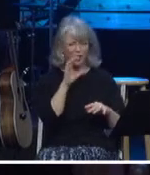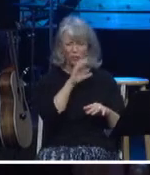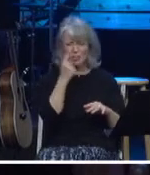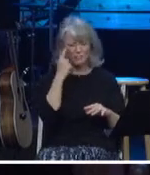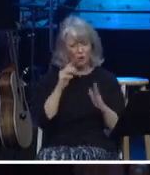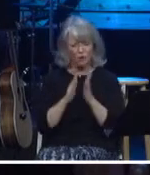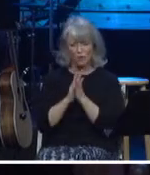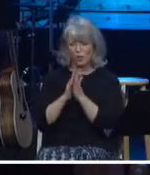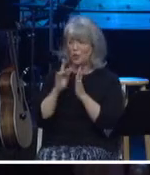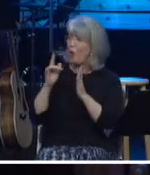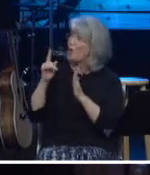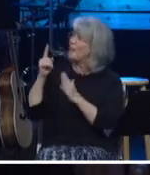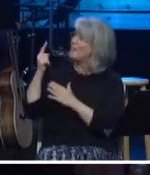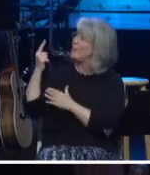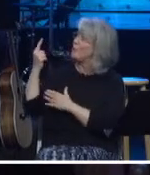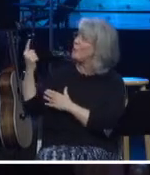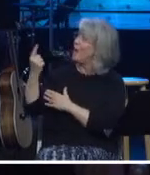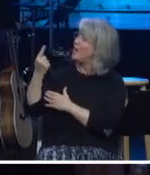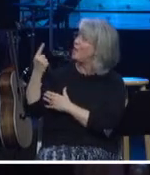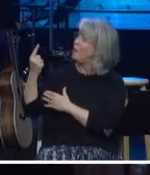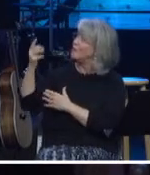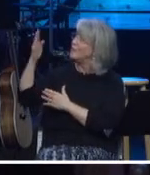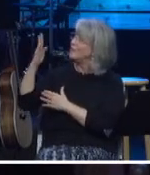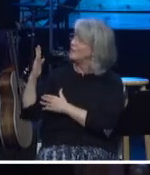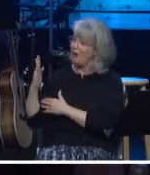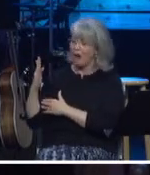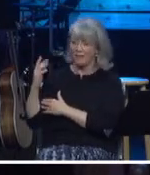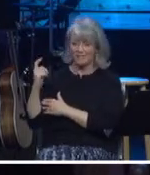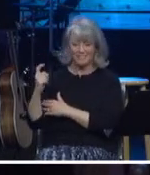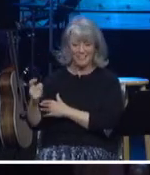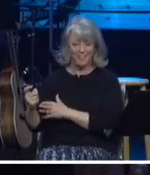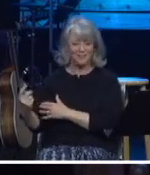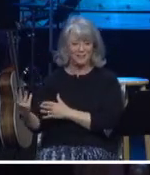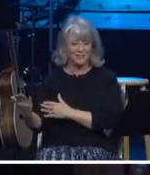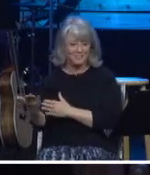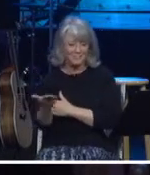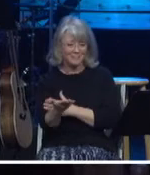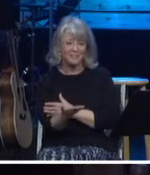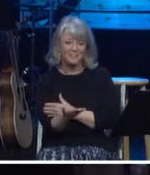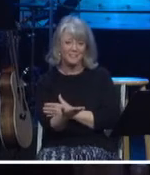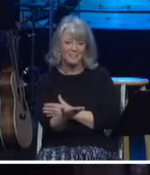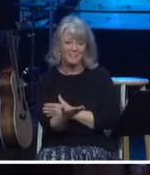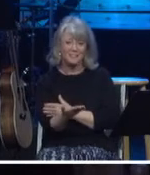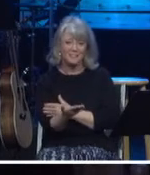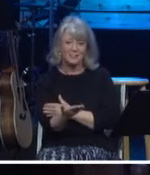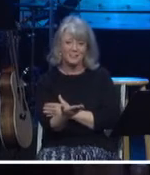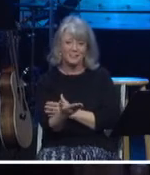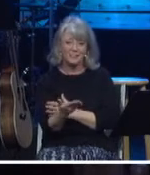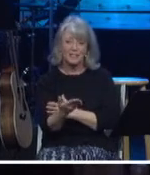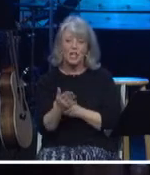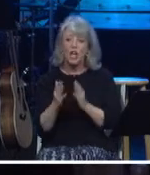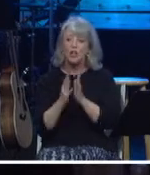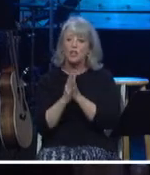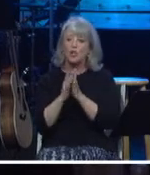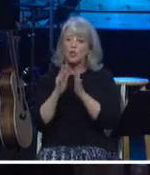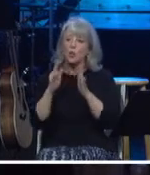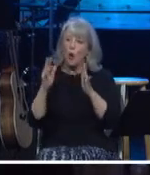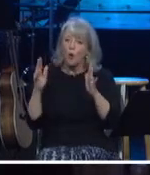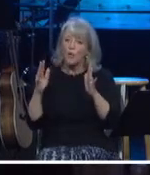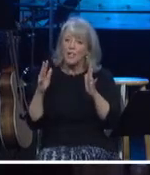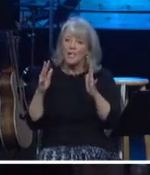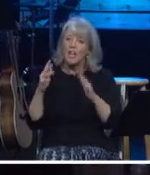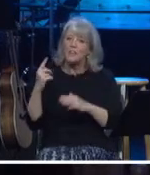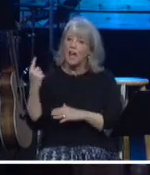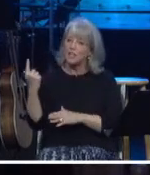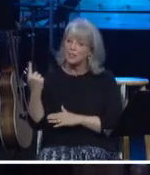from the one and only God? Notice that last phrase there. The glory that